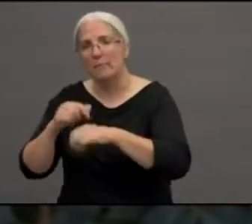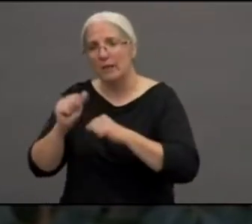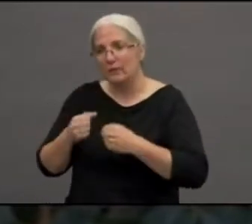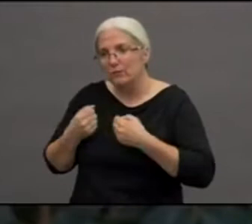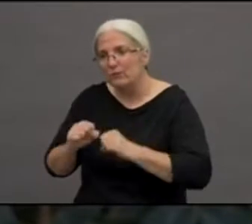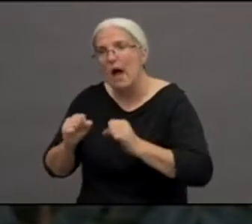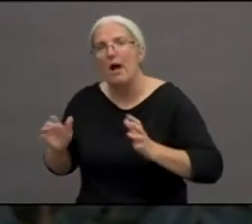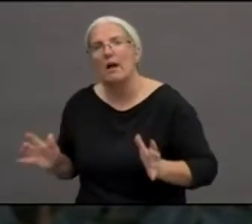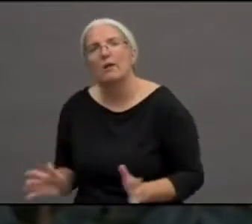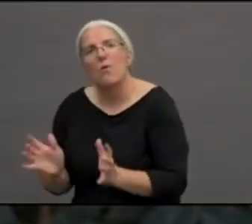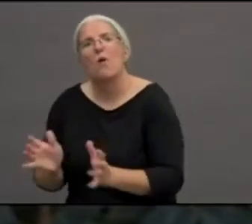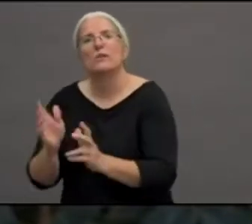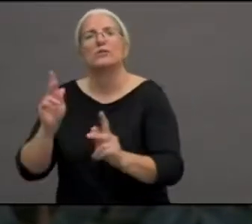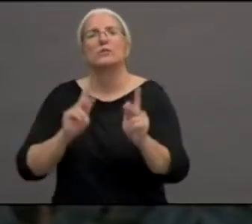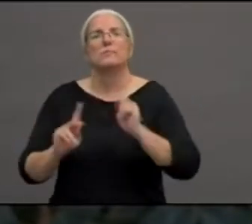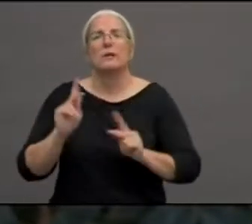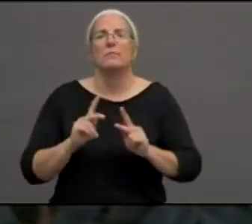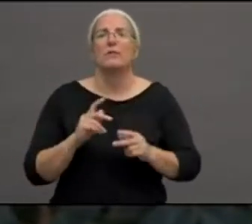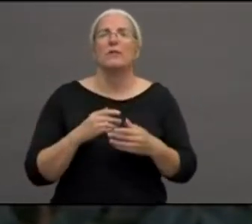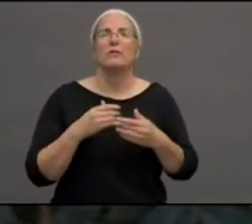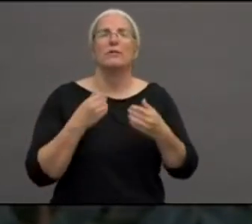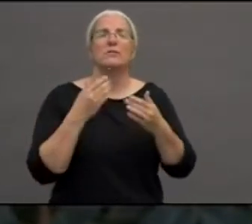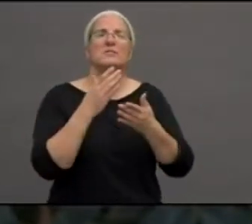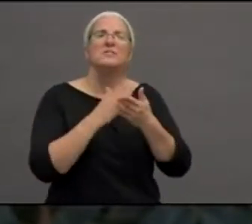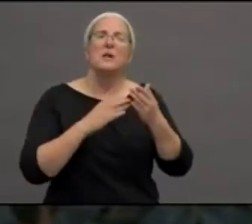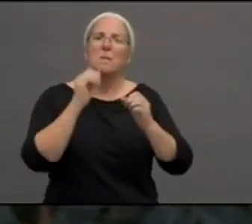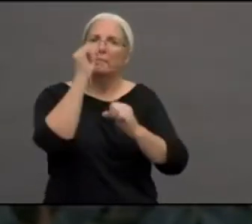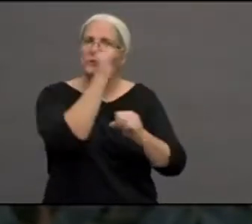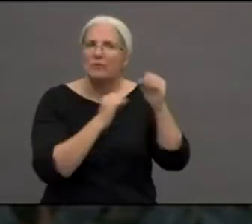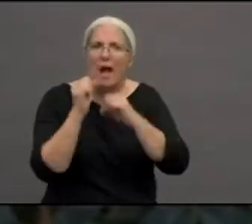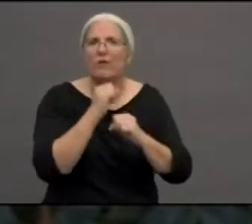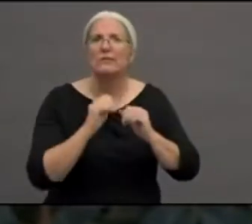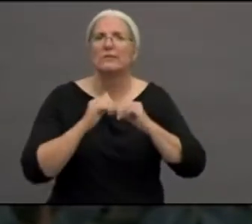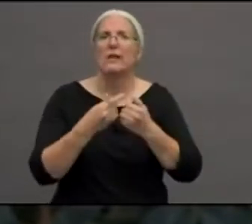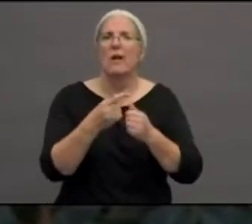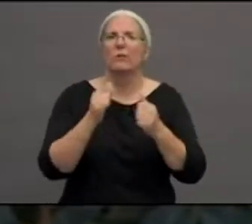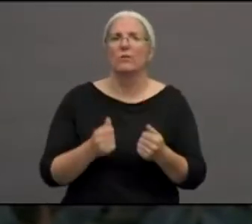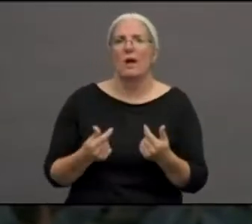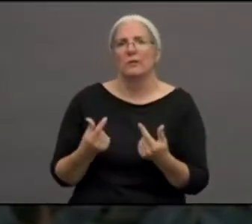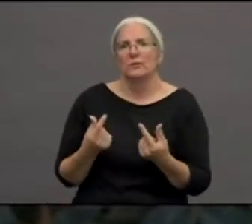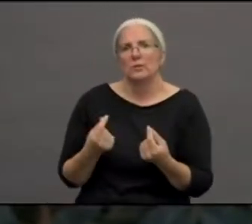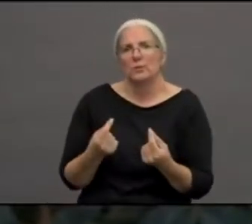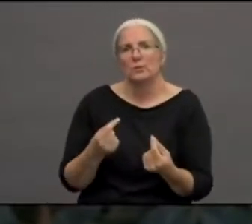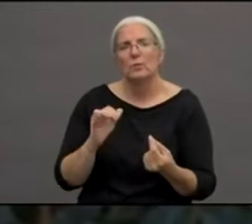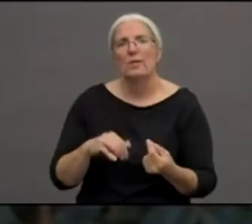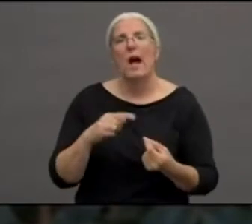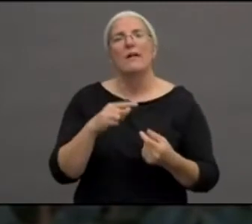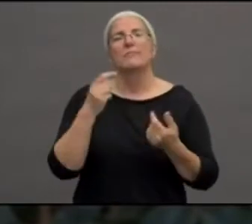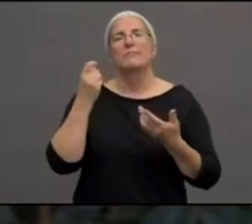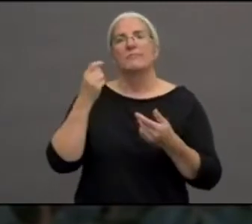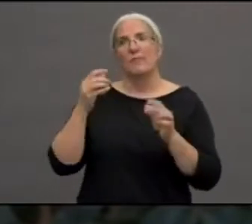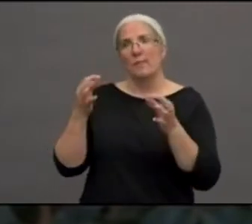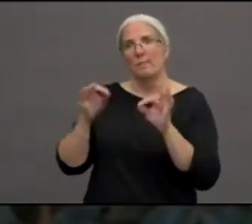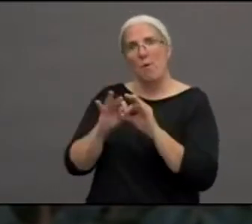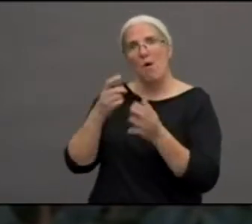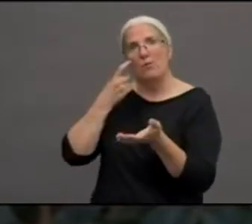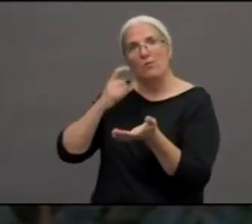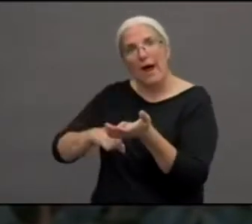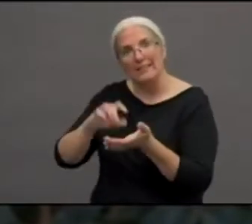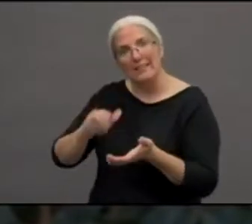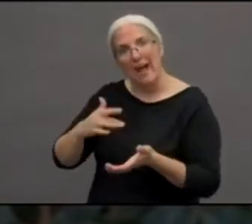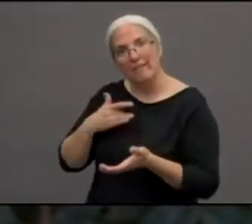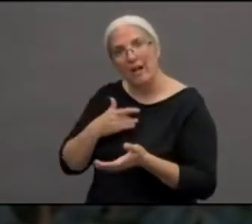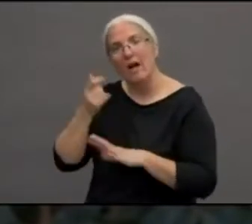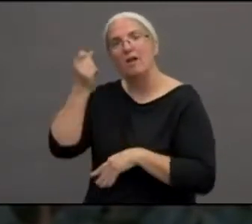is some of the strategies that we could practice, having awareness. Know about the negative feelings so that you can